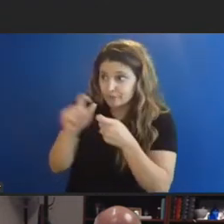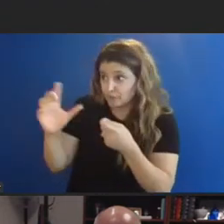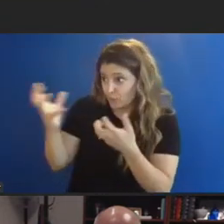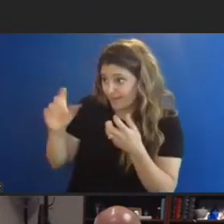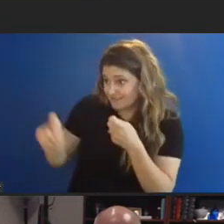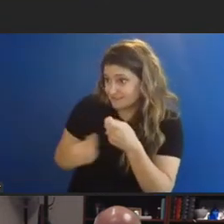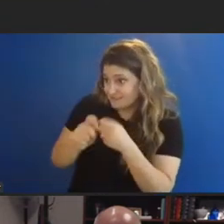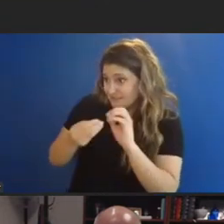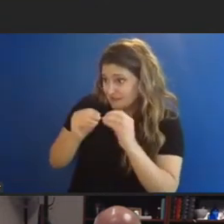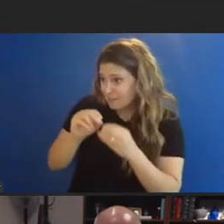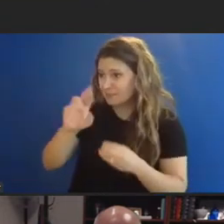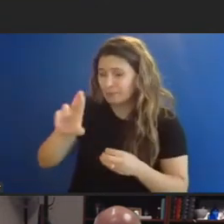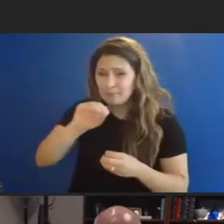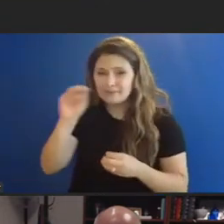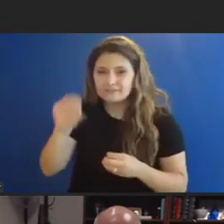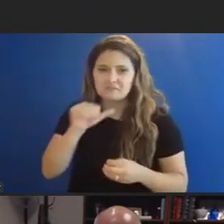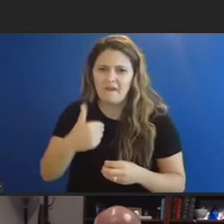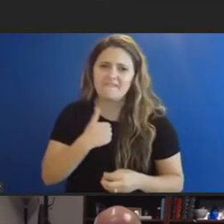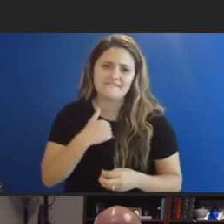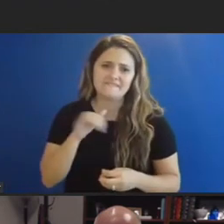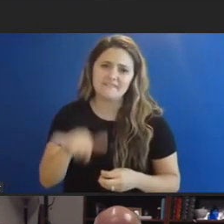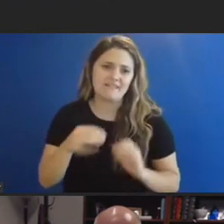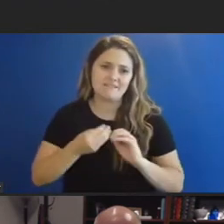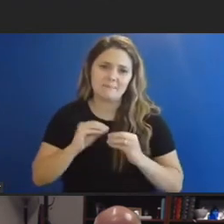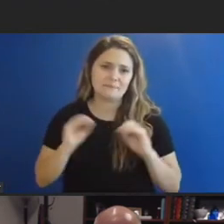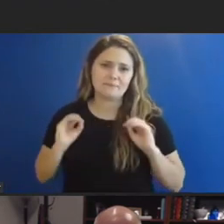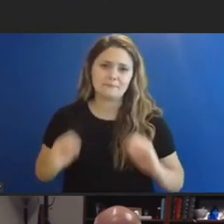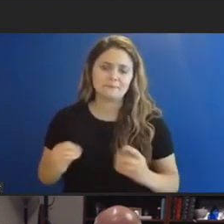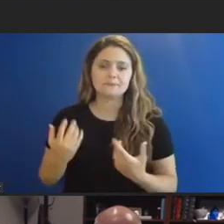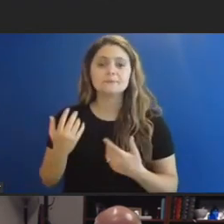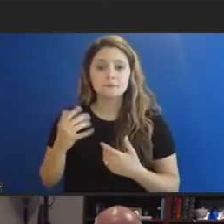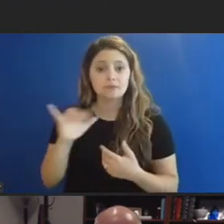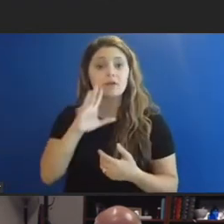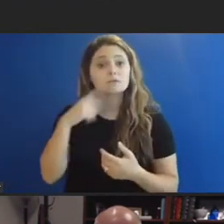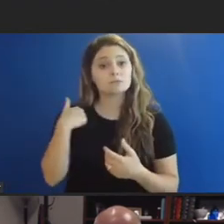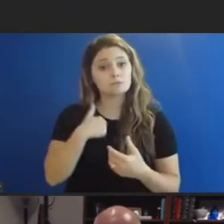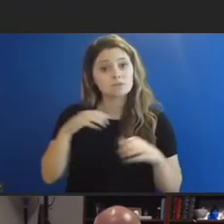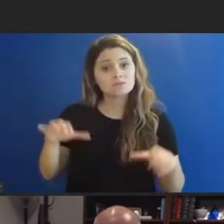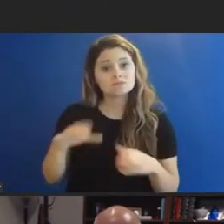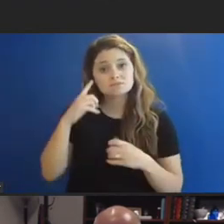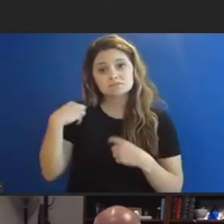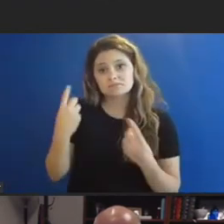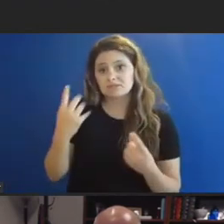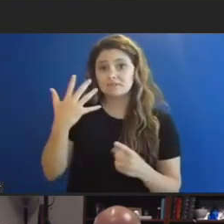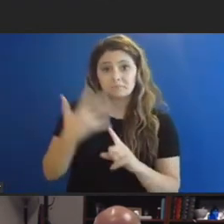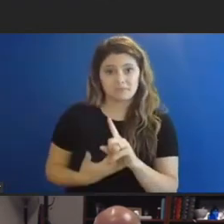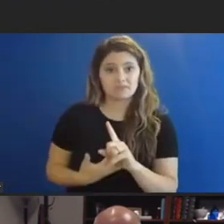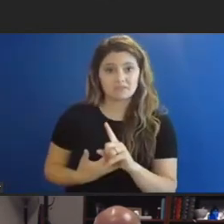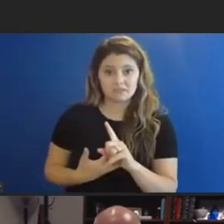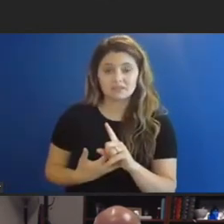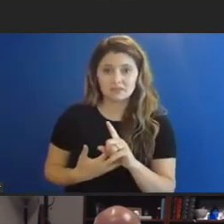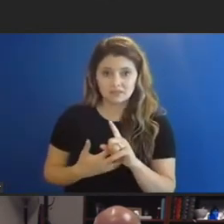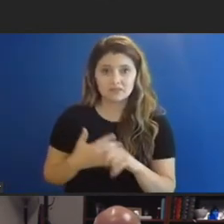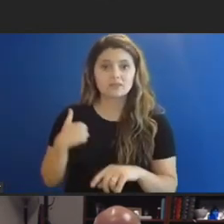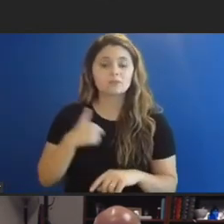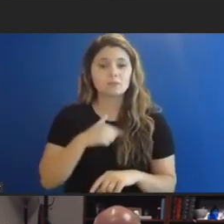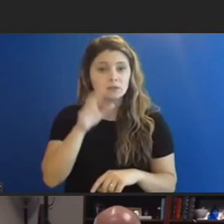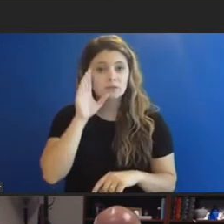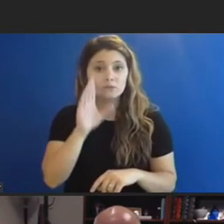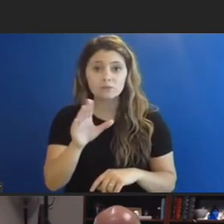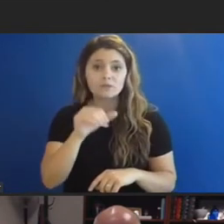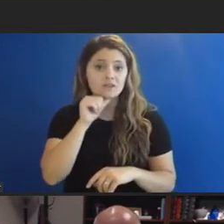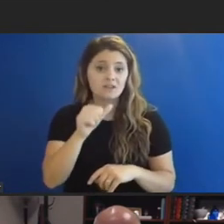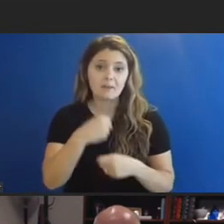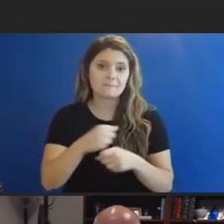or percentage, we don't have that. And like we've done for the past 5 months, we're going to not